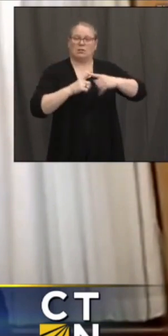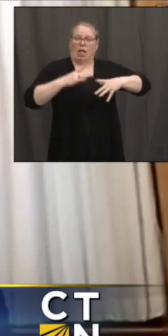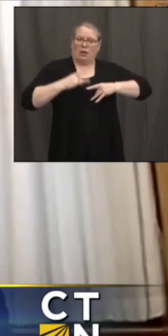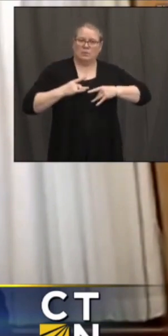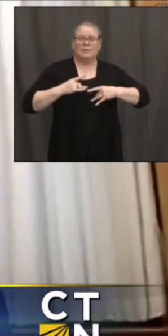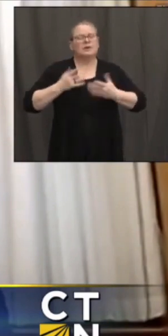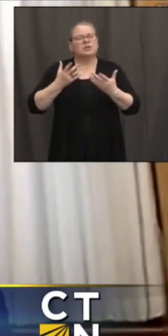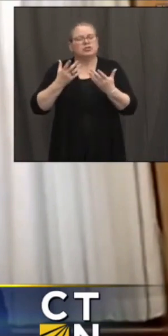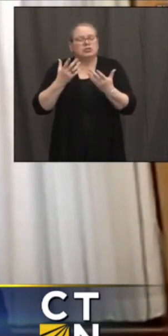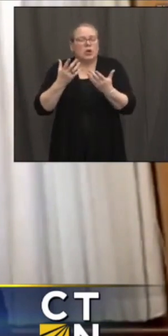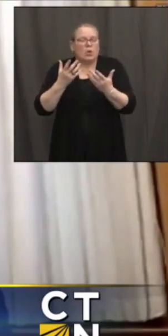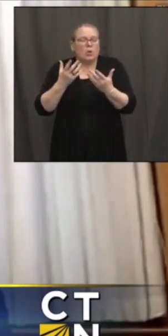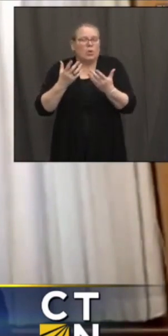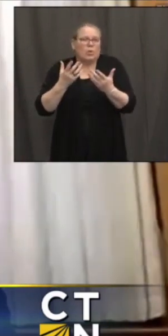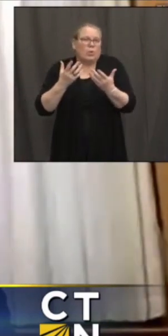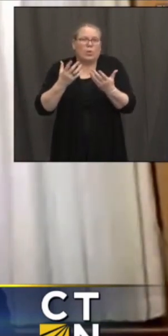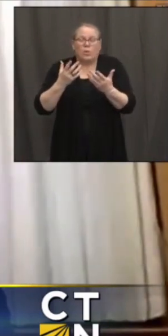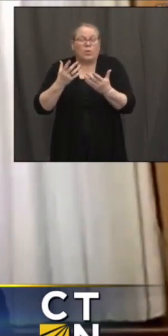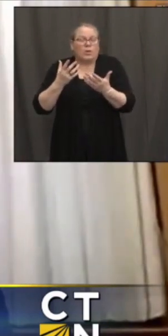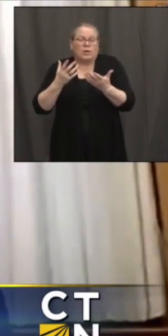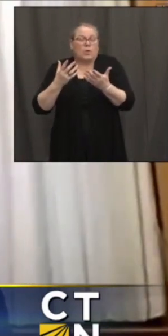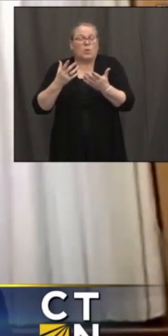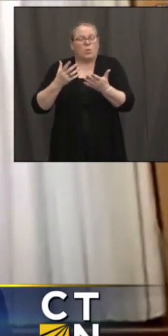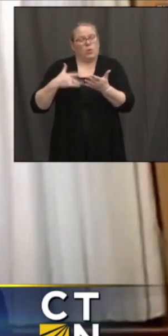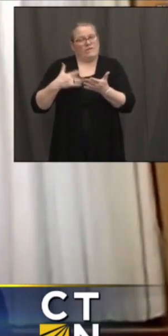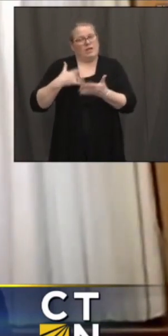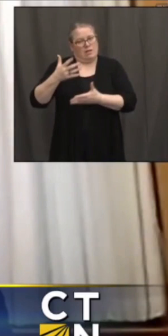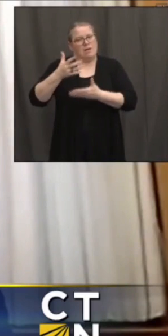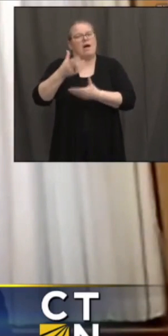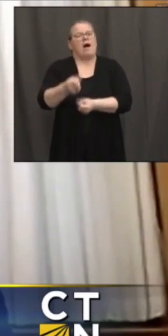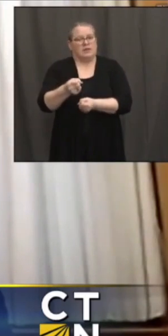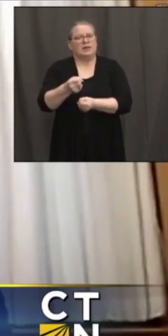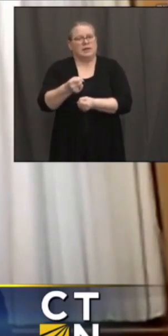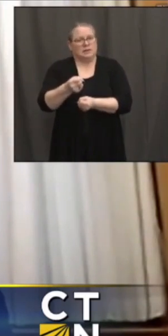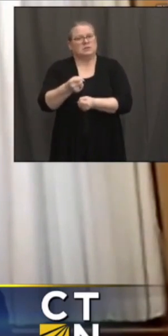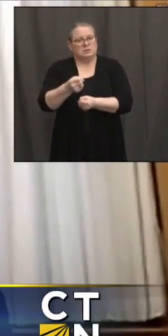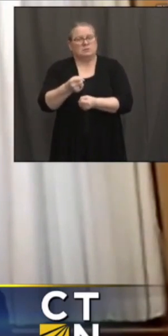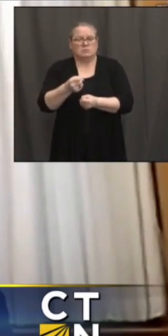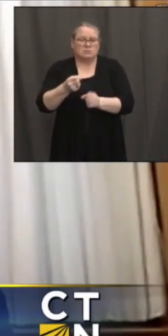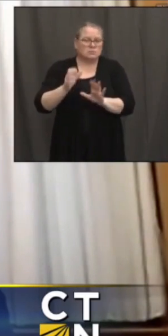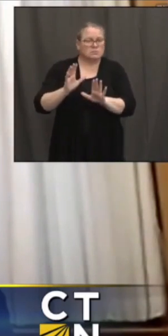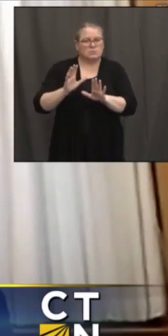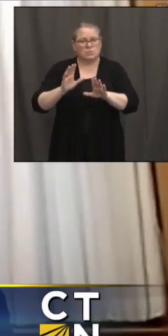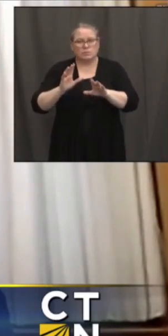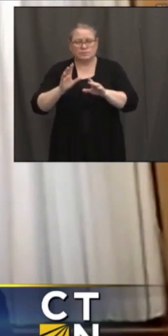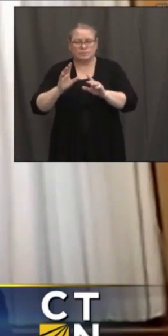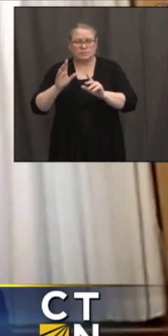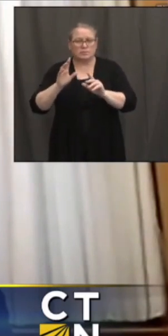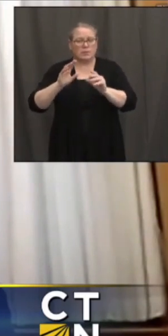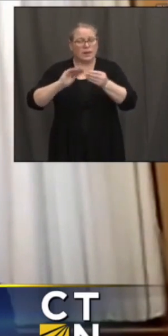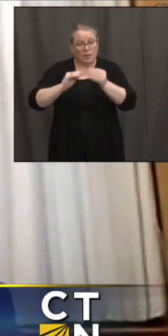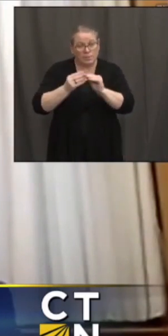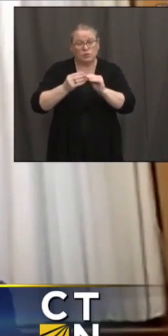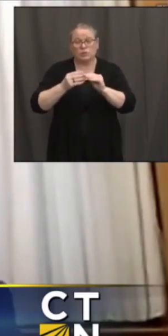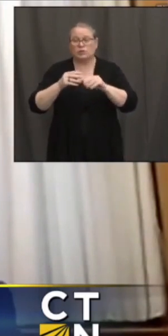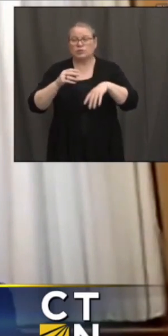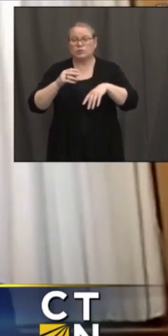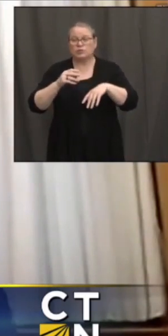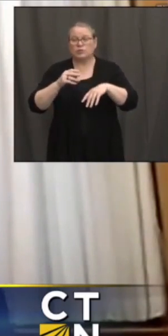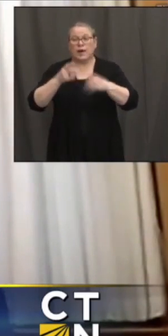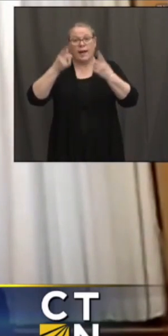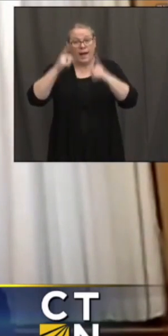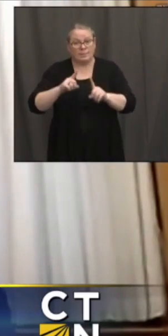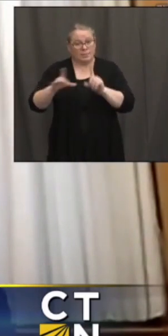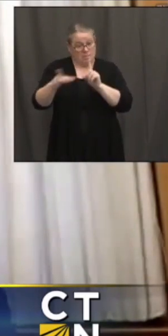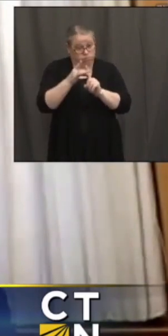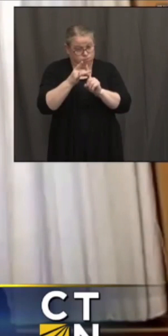but what we do have good confidence in is that, we're sequencing all of the positive test results that have that